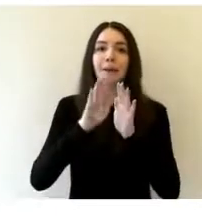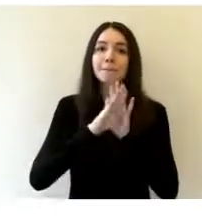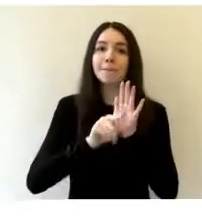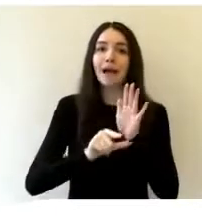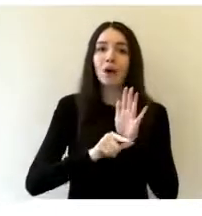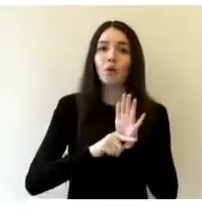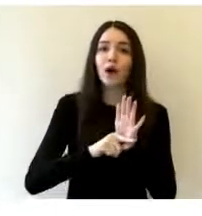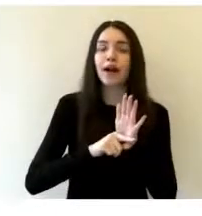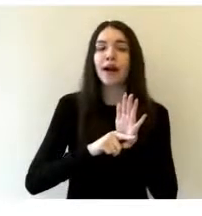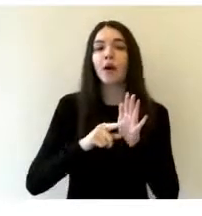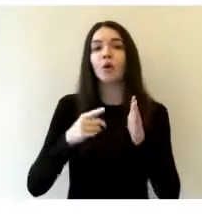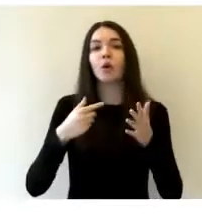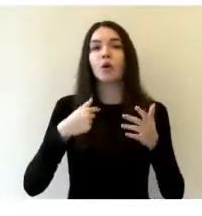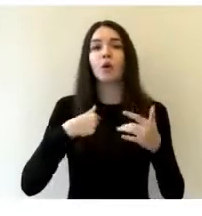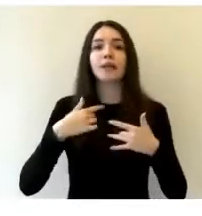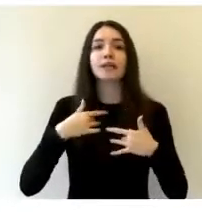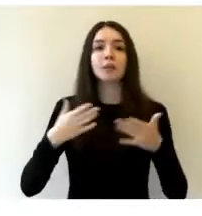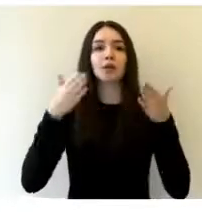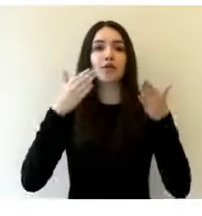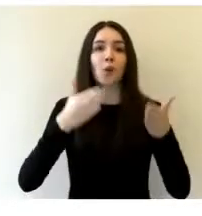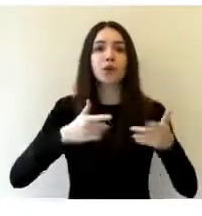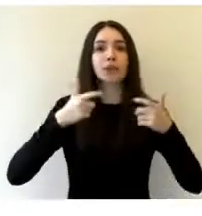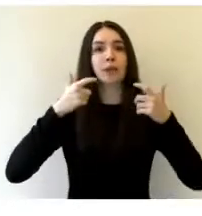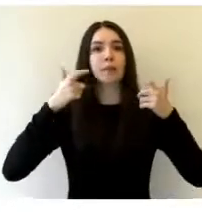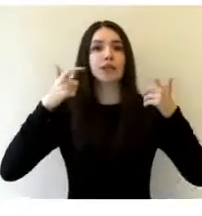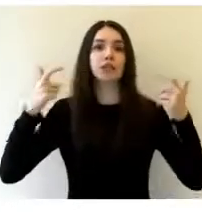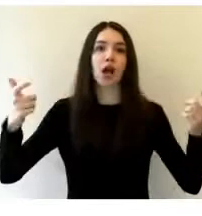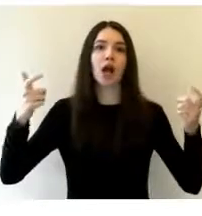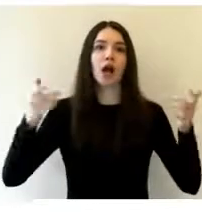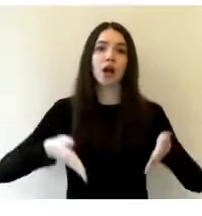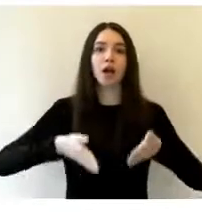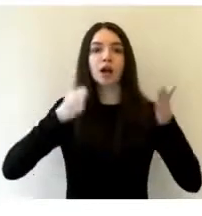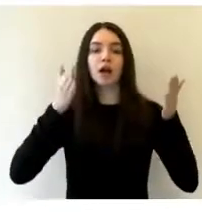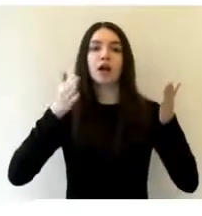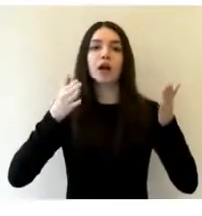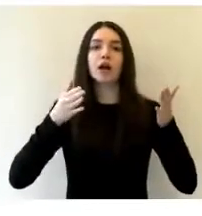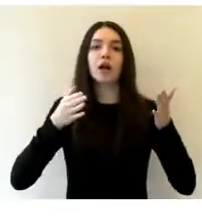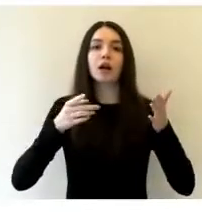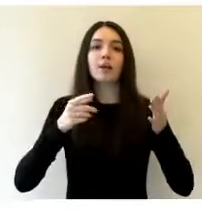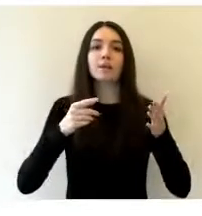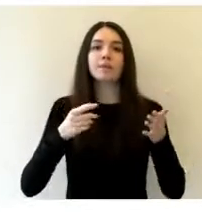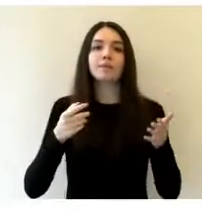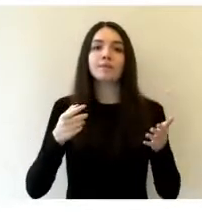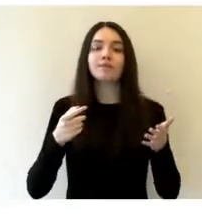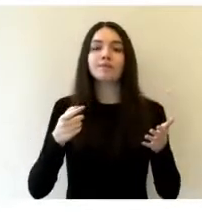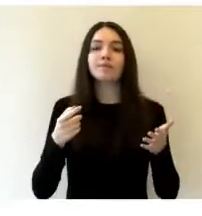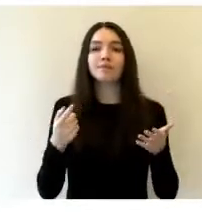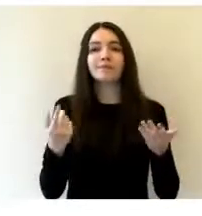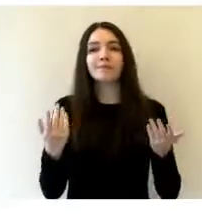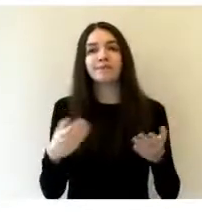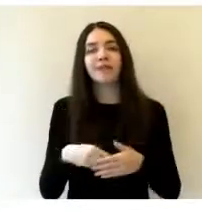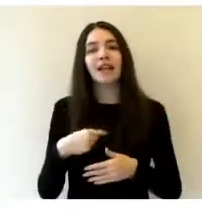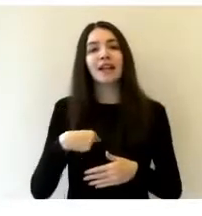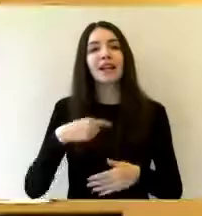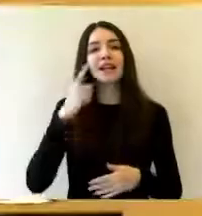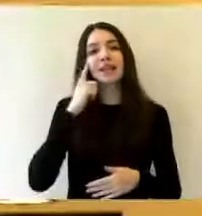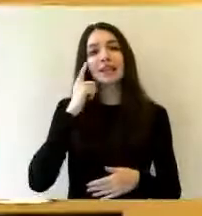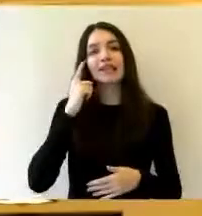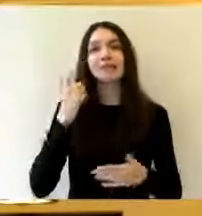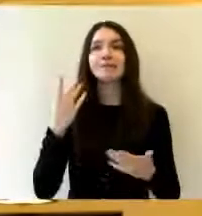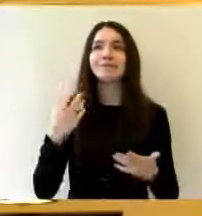life. It never really, I guess, impressed me in that it was always kind of part of my background. And I think subconsciously I